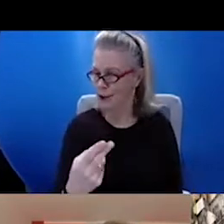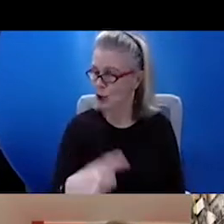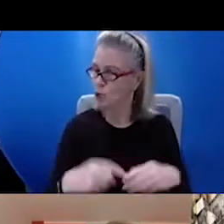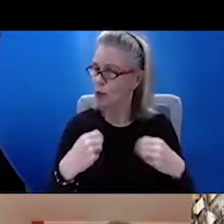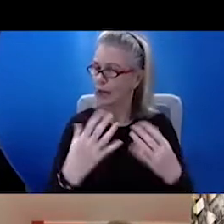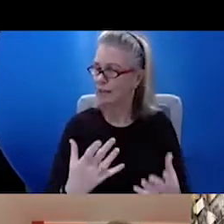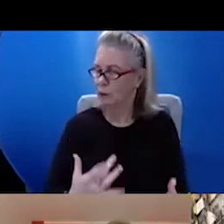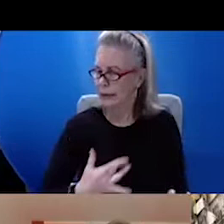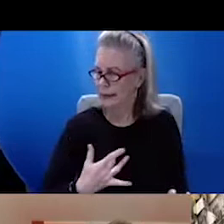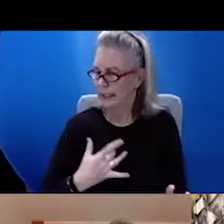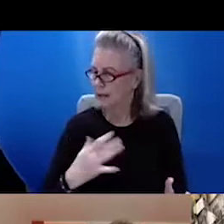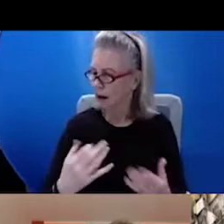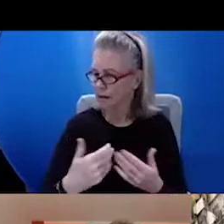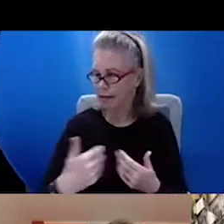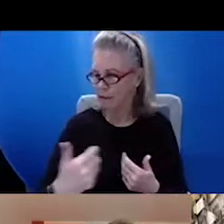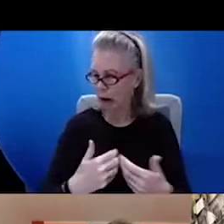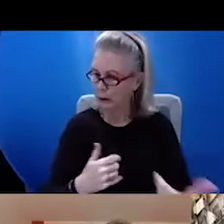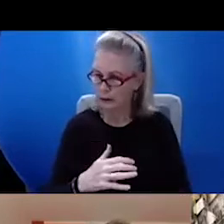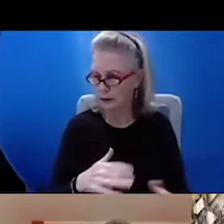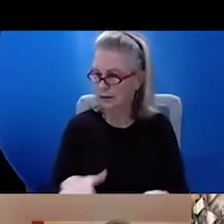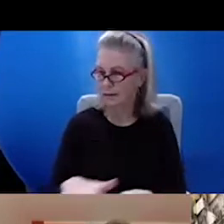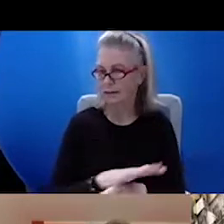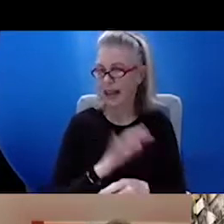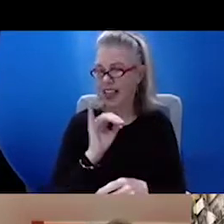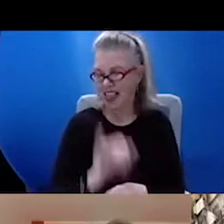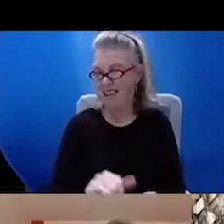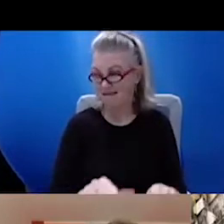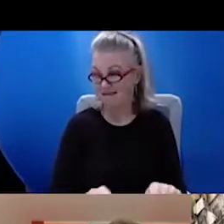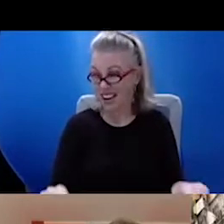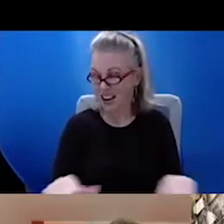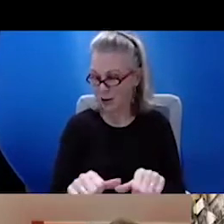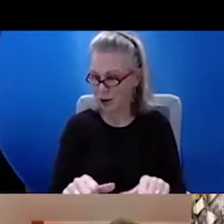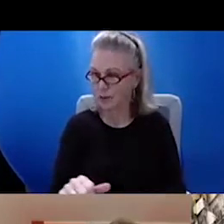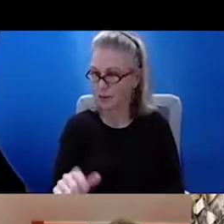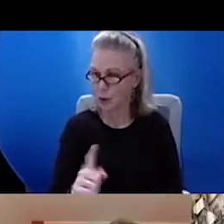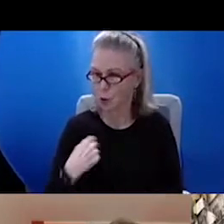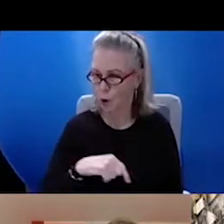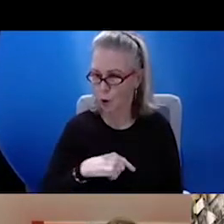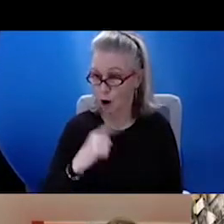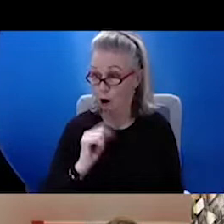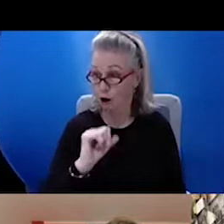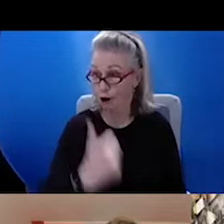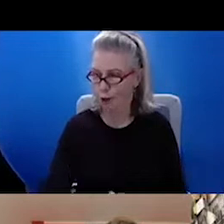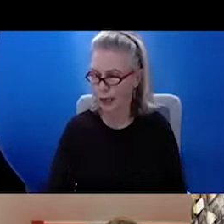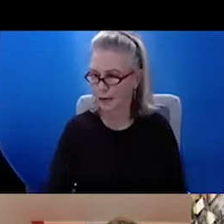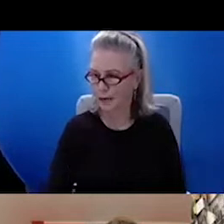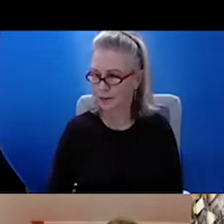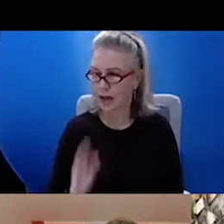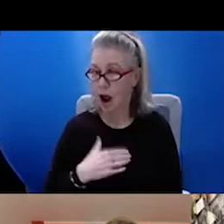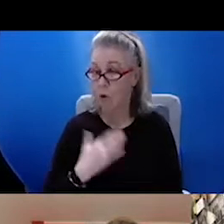the fragmentations traversing the territory we locate in. Well, a well-known